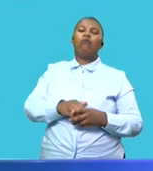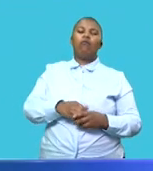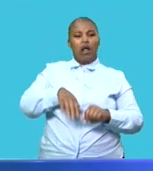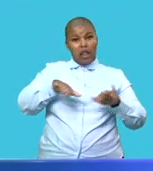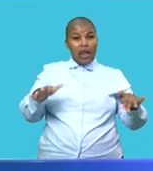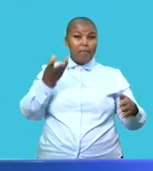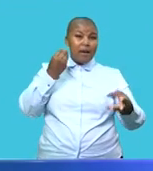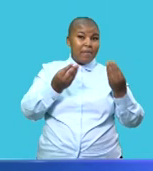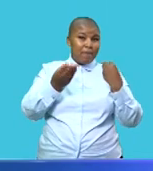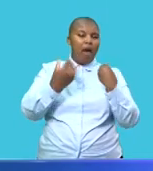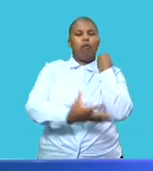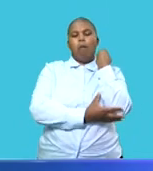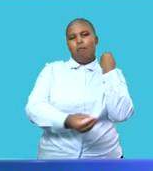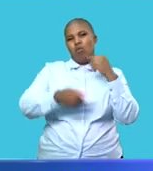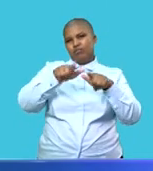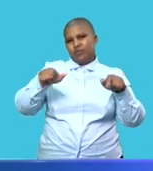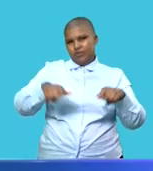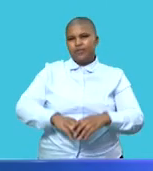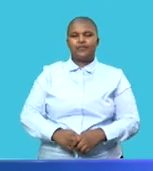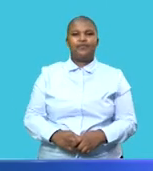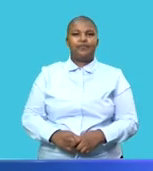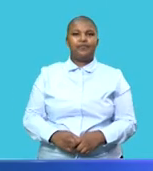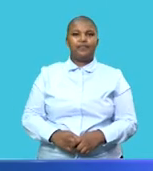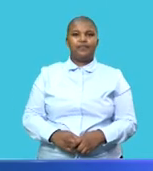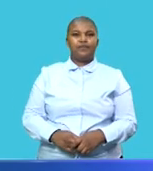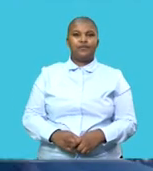abafundi abaphuma kumakhaya adla imbuya ngothi.